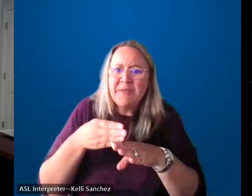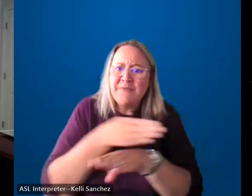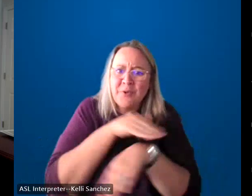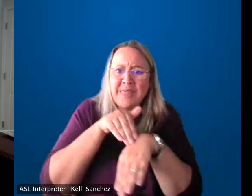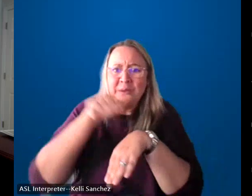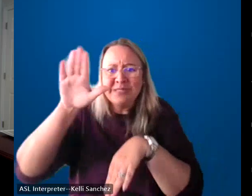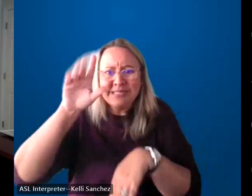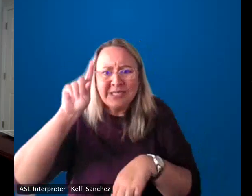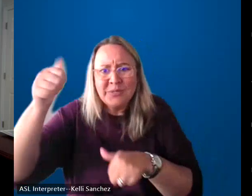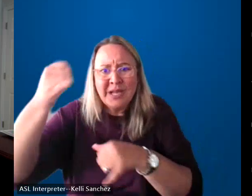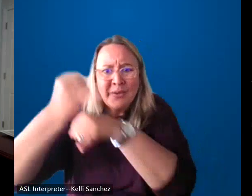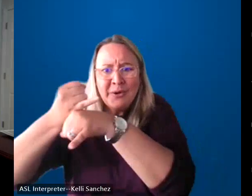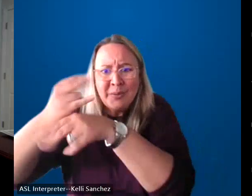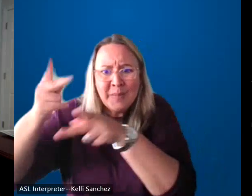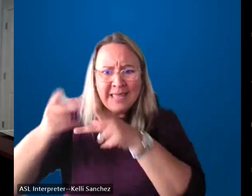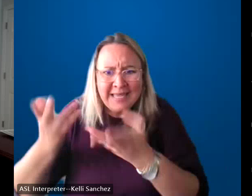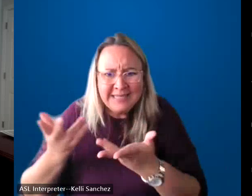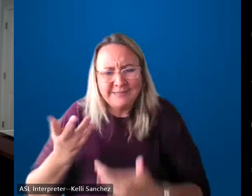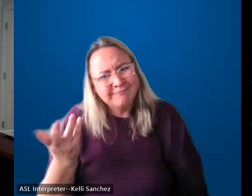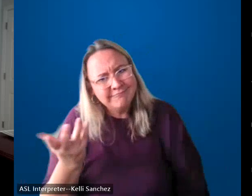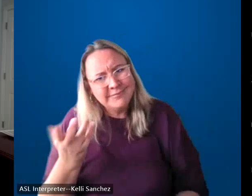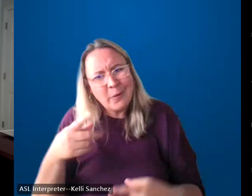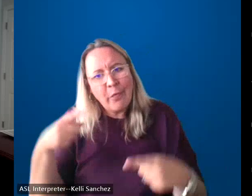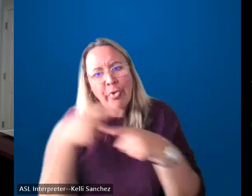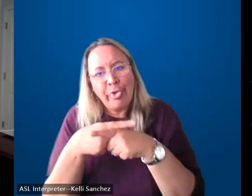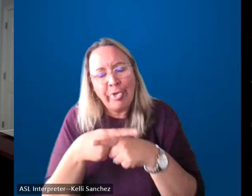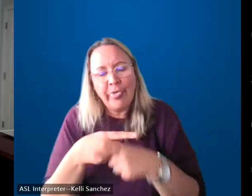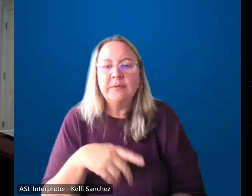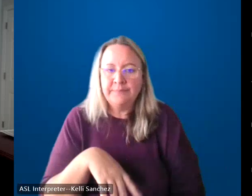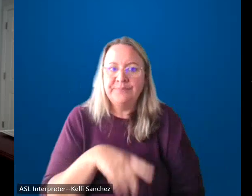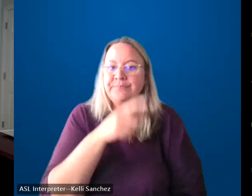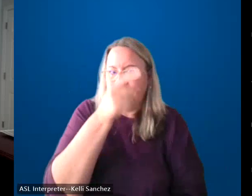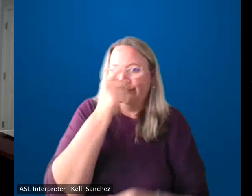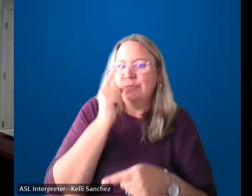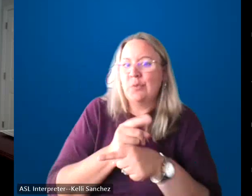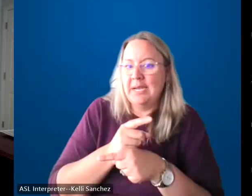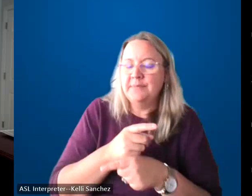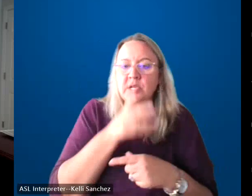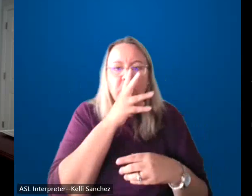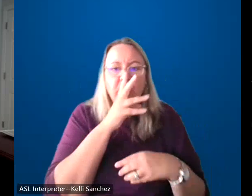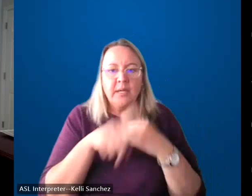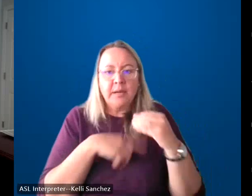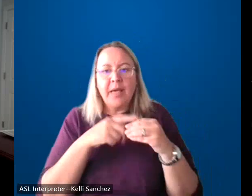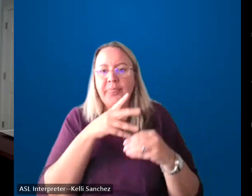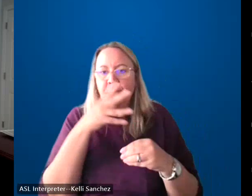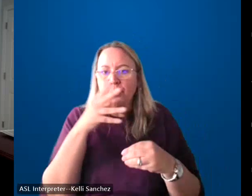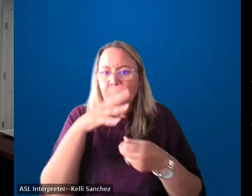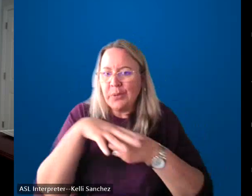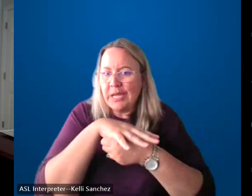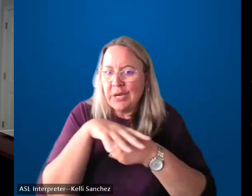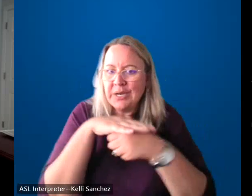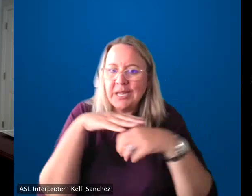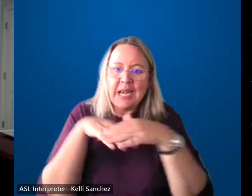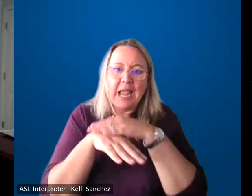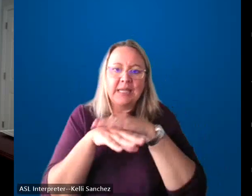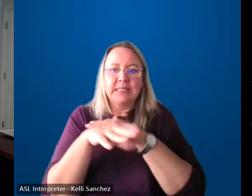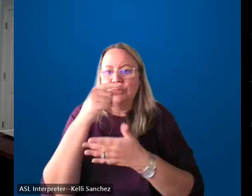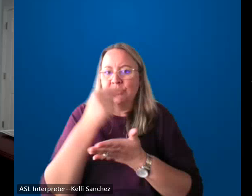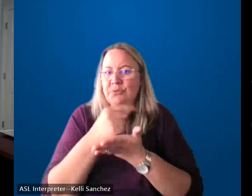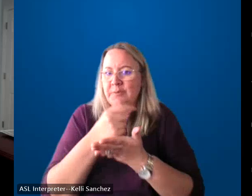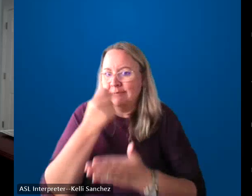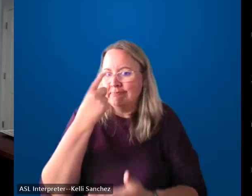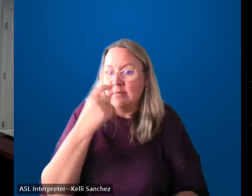And you know, you know, to kind of piggyback off what you were saying, Gene, about the rural areas and access to treatment.